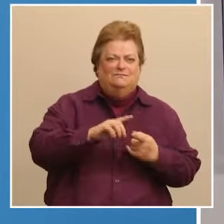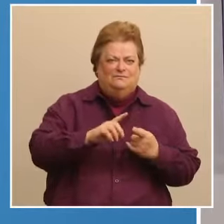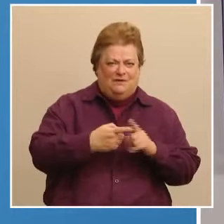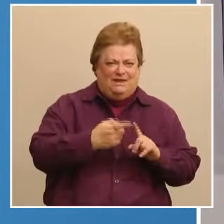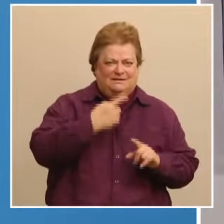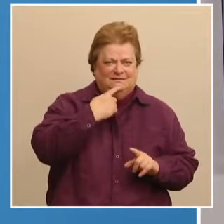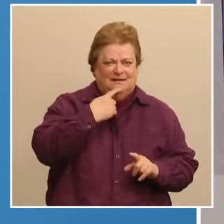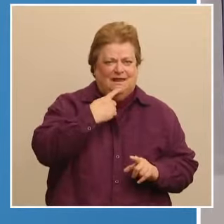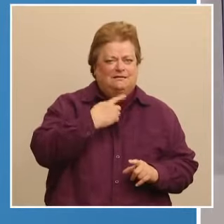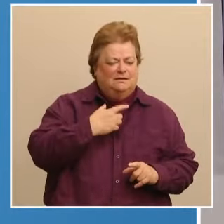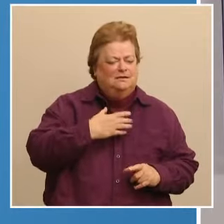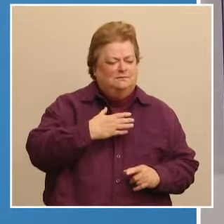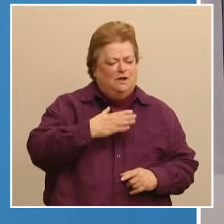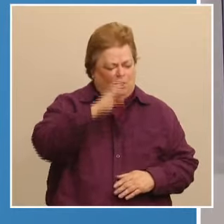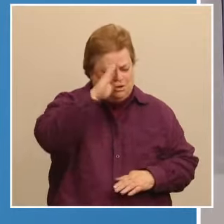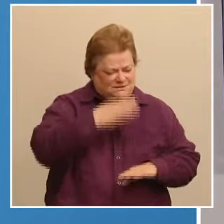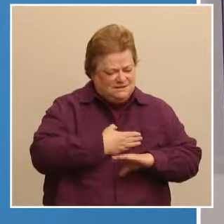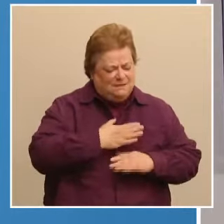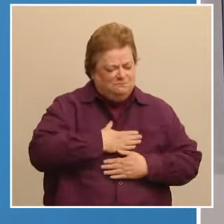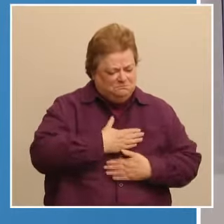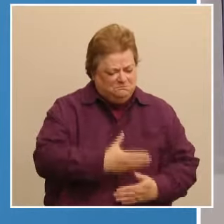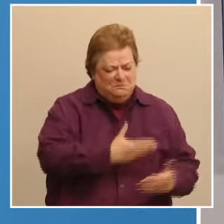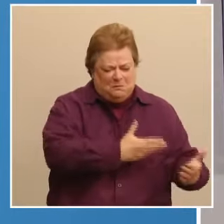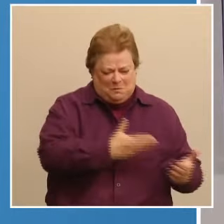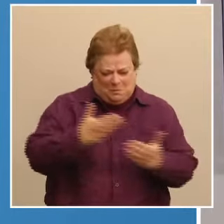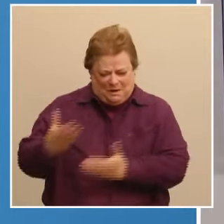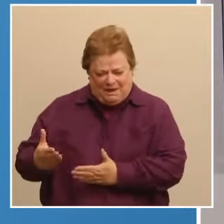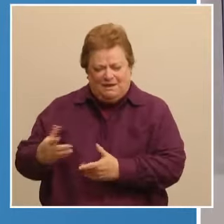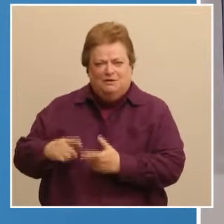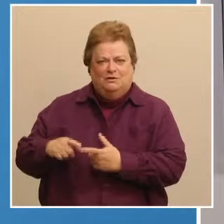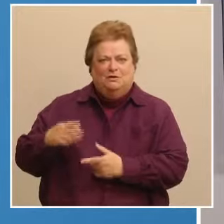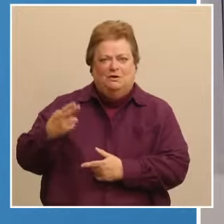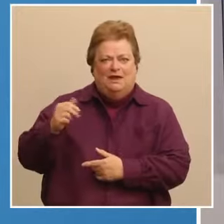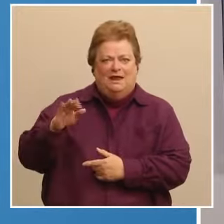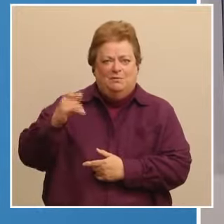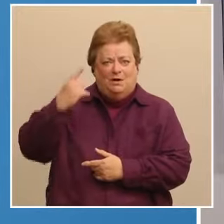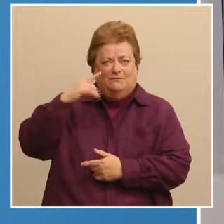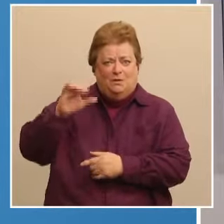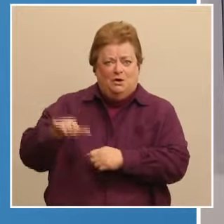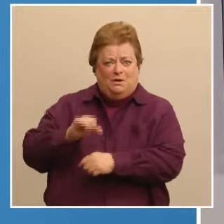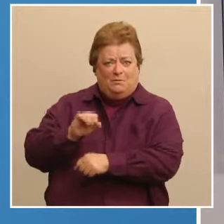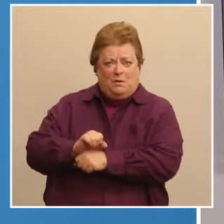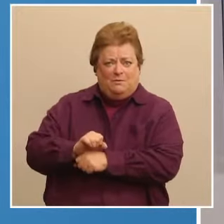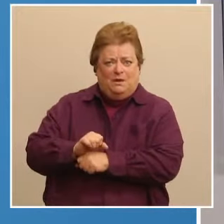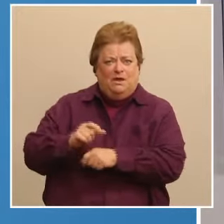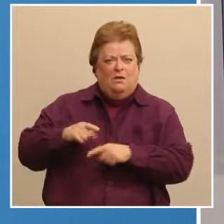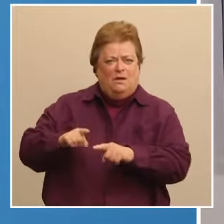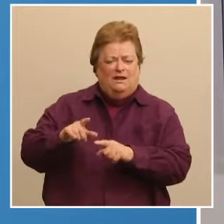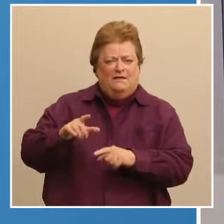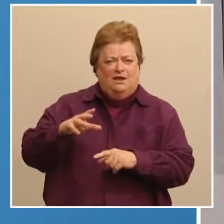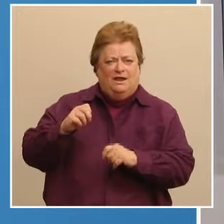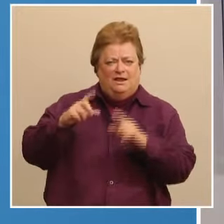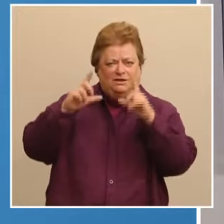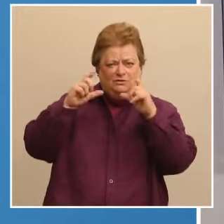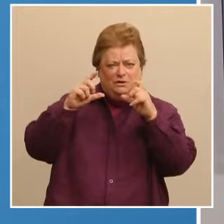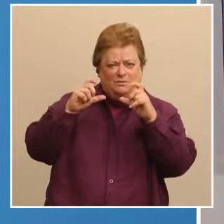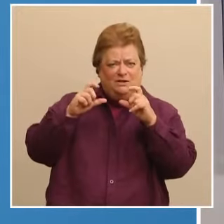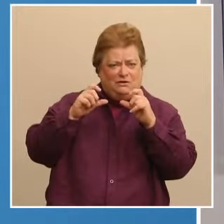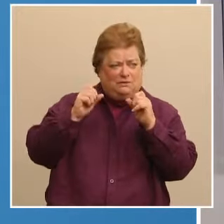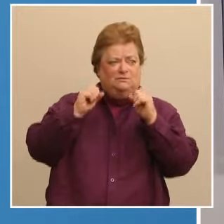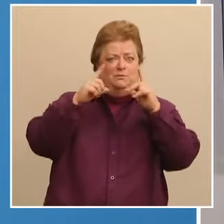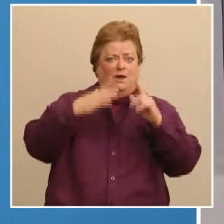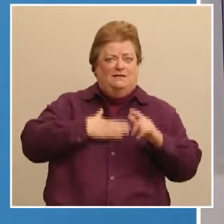offered to take his grandma down to the Haymarket that morning for the scheduled appointment. And while there, he snapped a photo that took my friend by